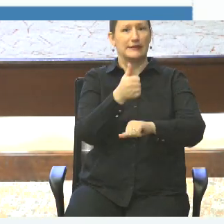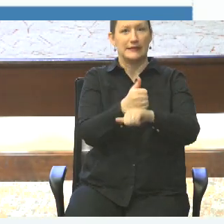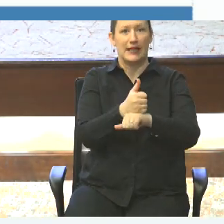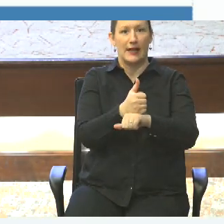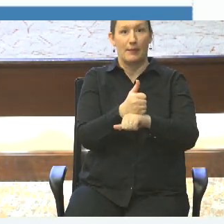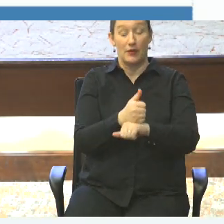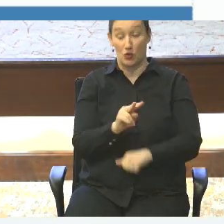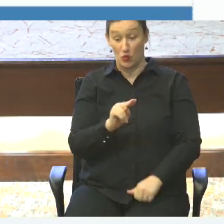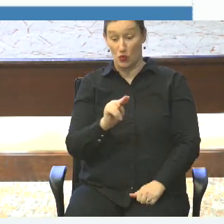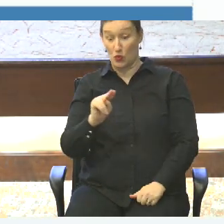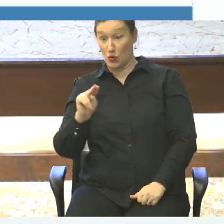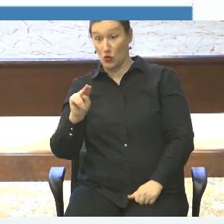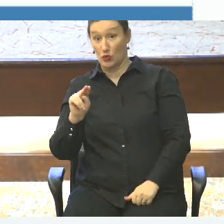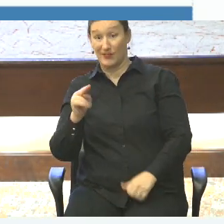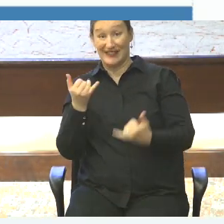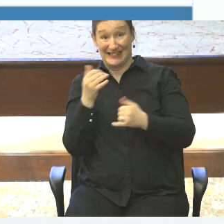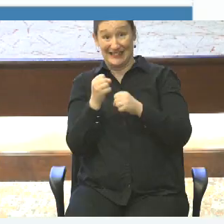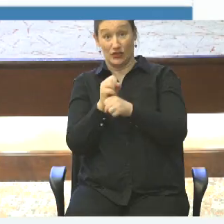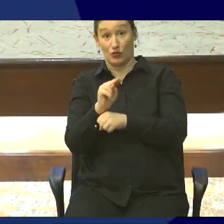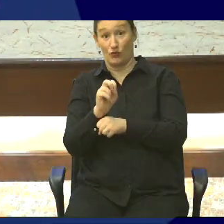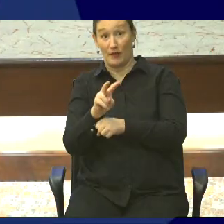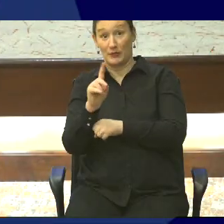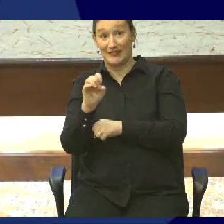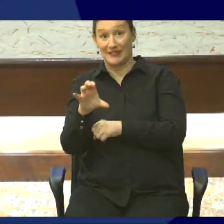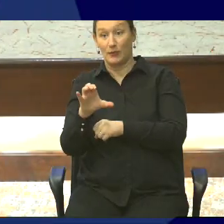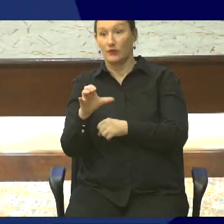of November and December.